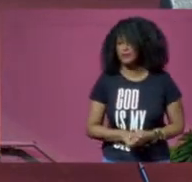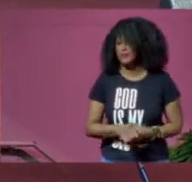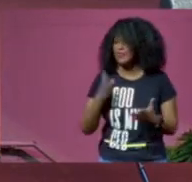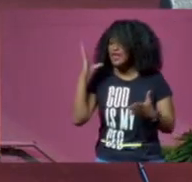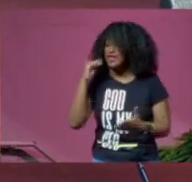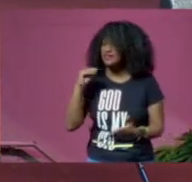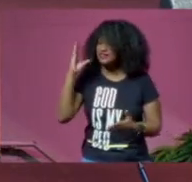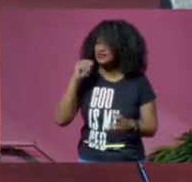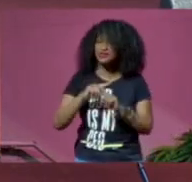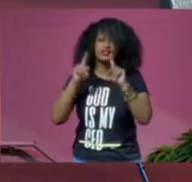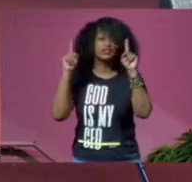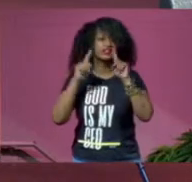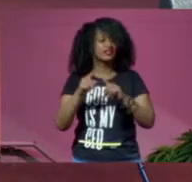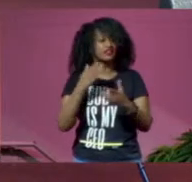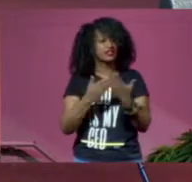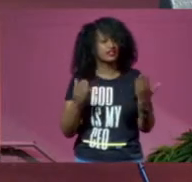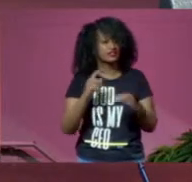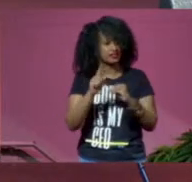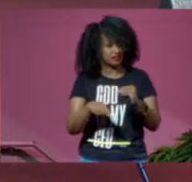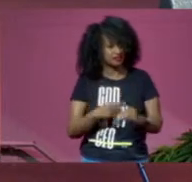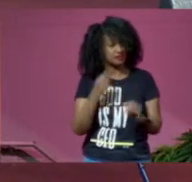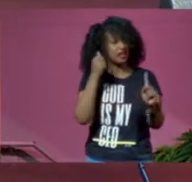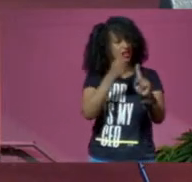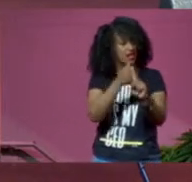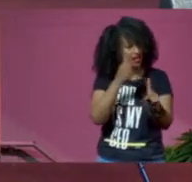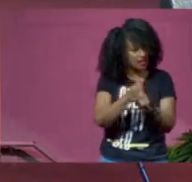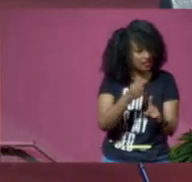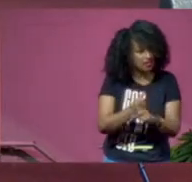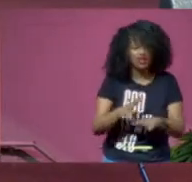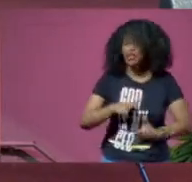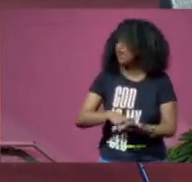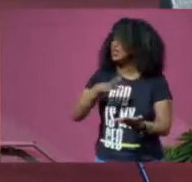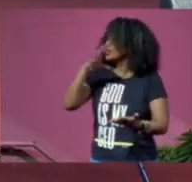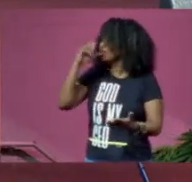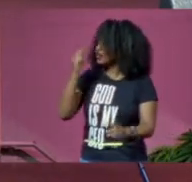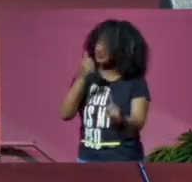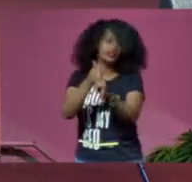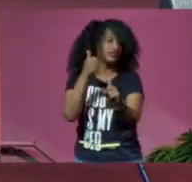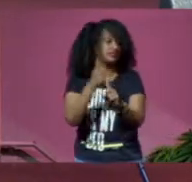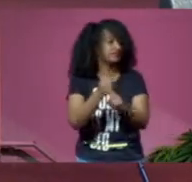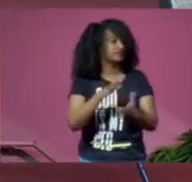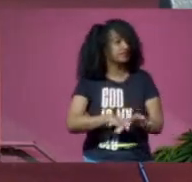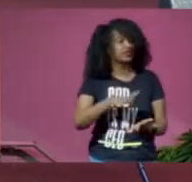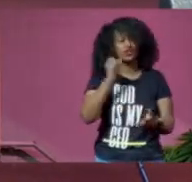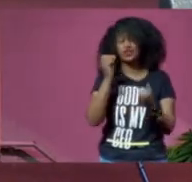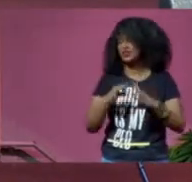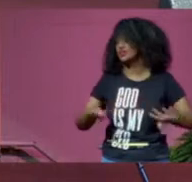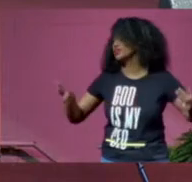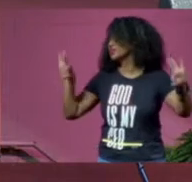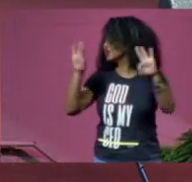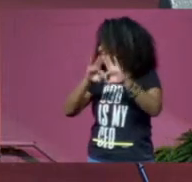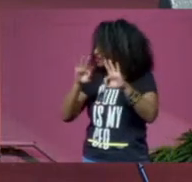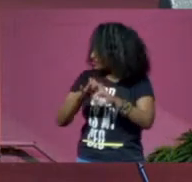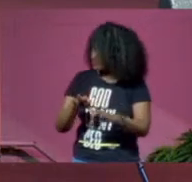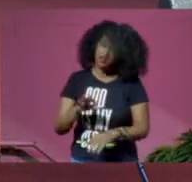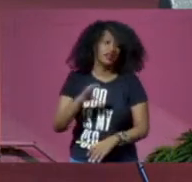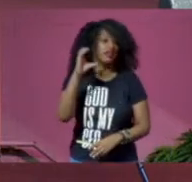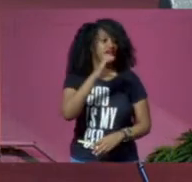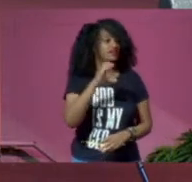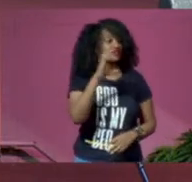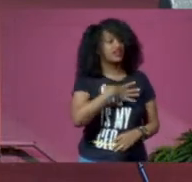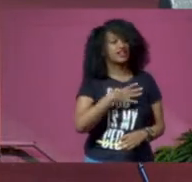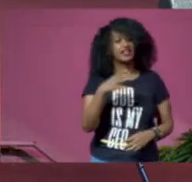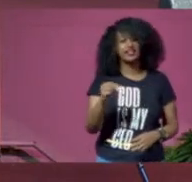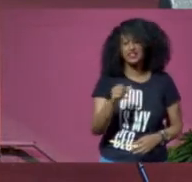greater acquaintance with who you are, learning yourself, learning your values, discovering your likes